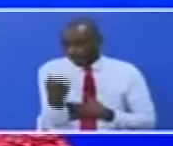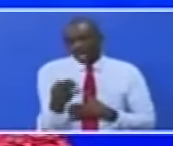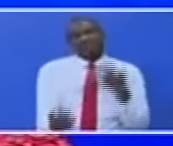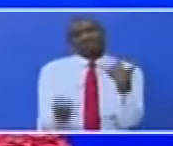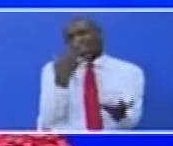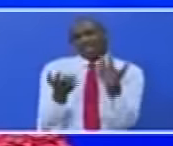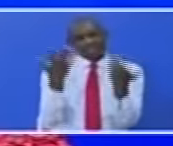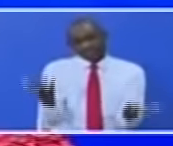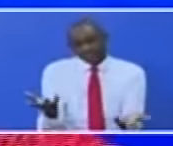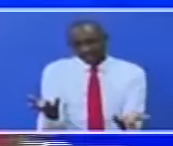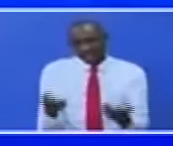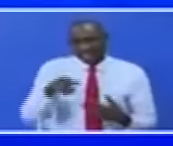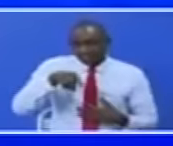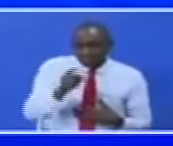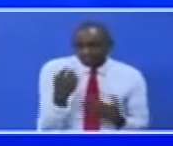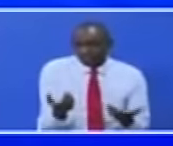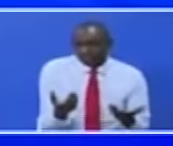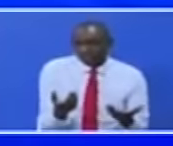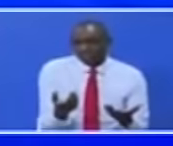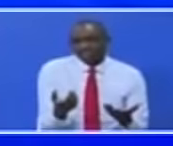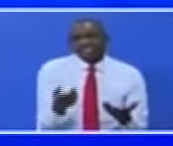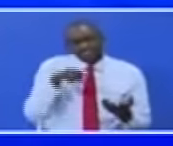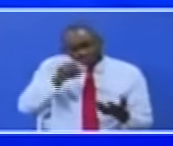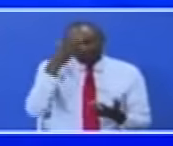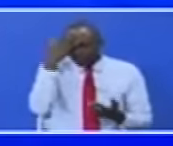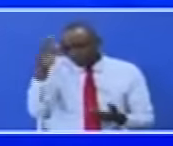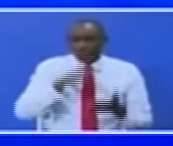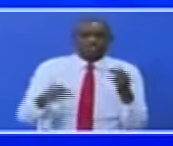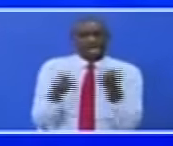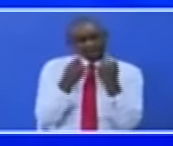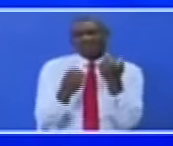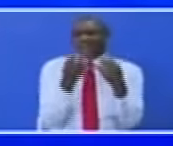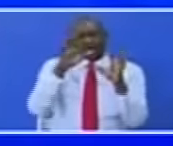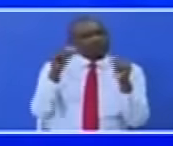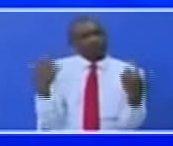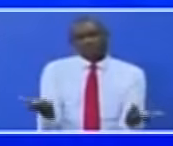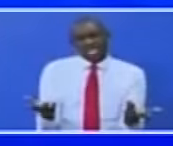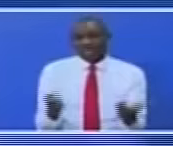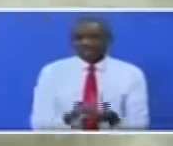fire. Police have launched investigations into the cause of the incident.